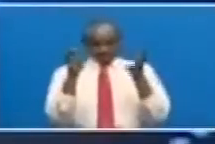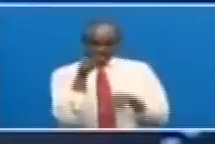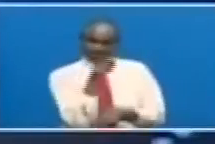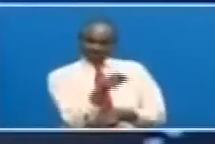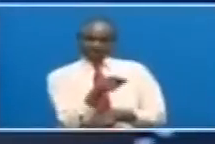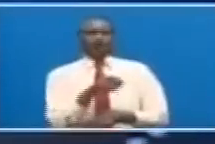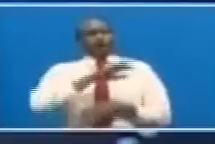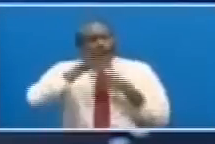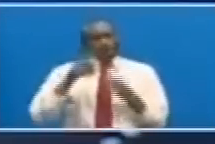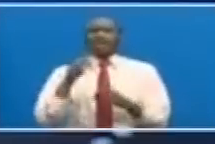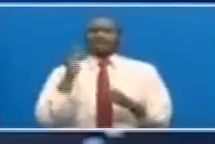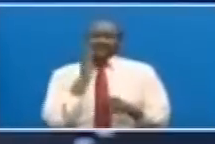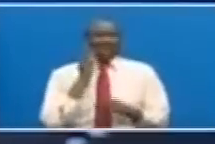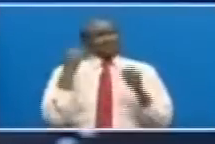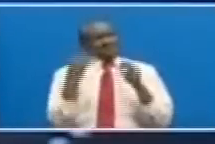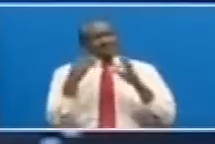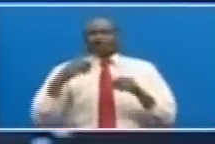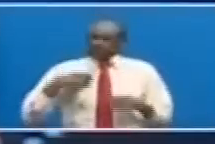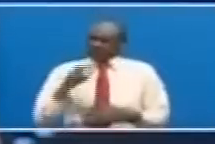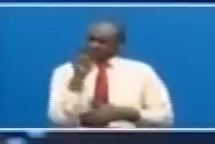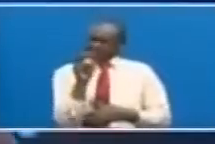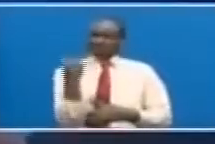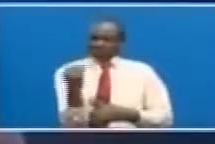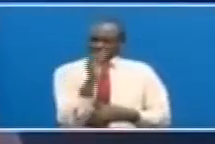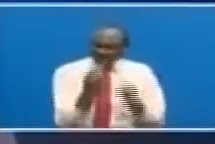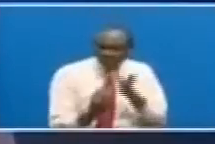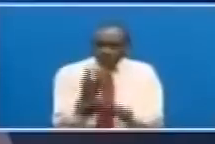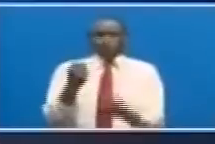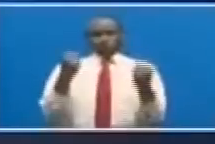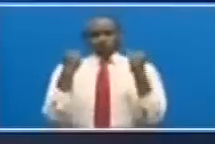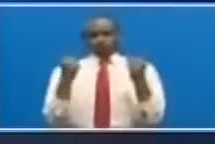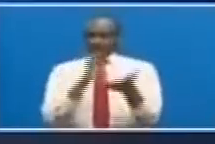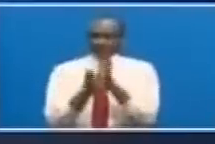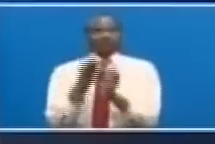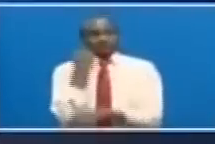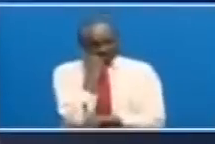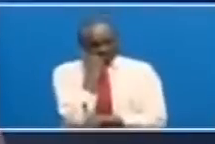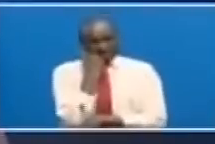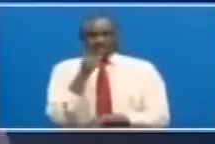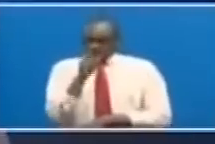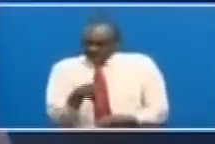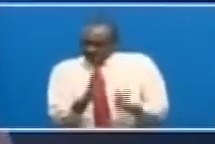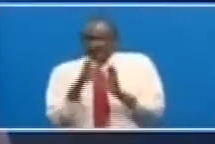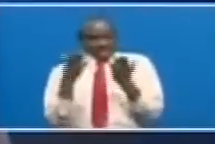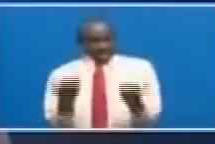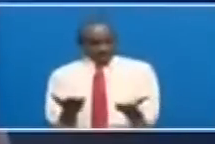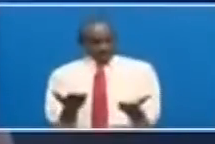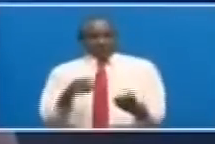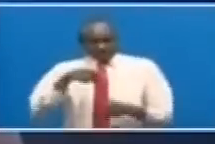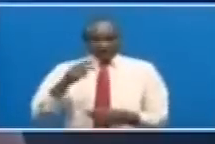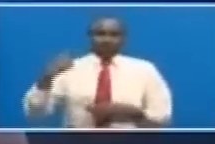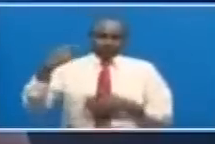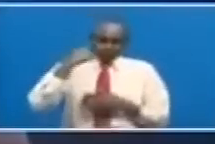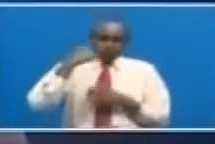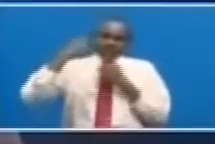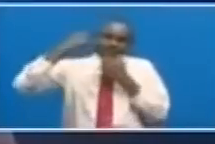Every mother's hope is to see her child grow strong and hopefully disease free. Now, one of the ways of ensuring this is through